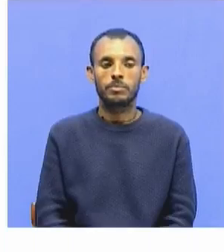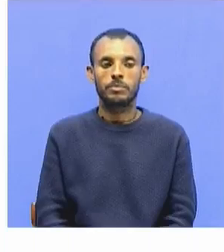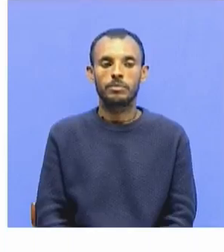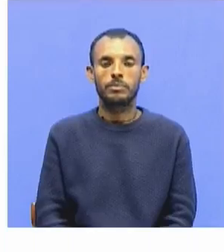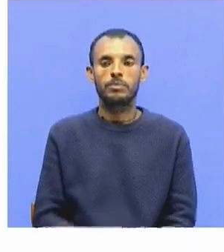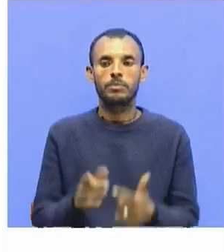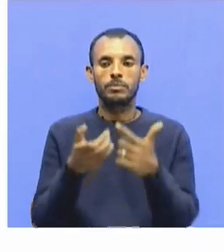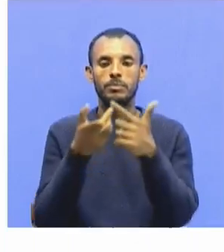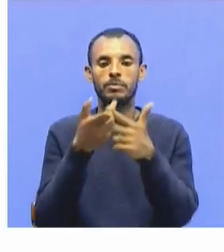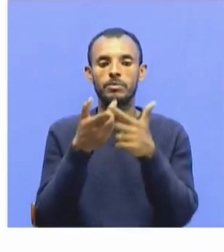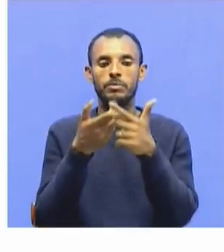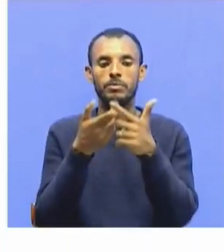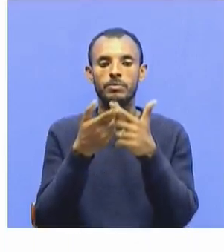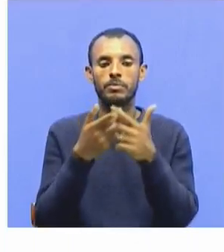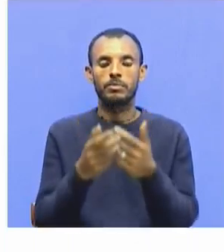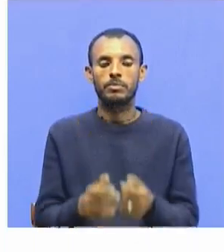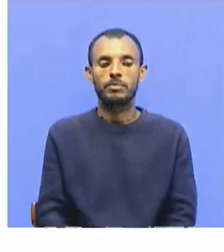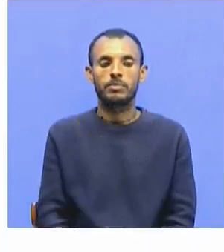Question number 2.